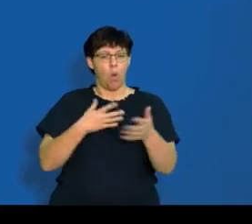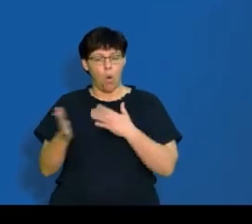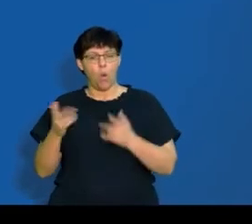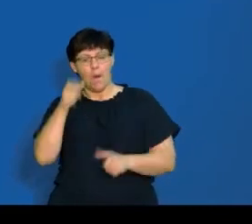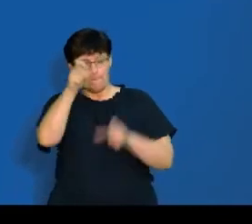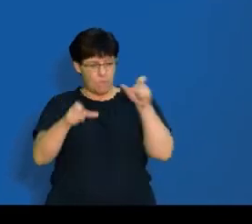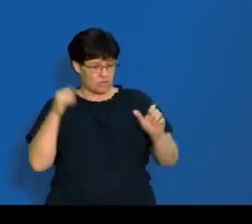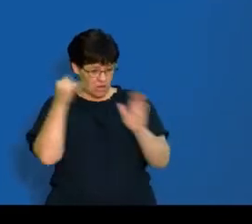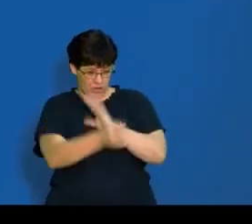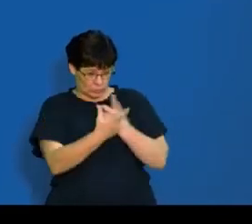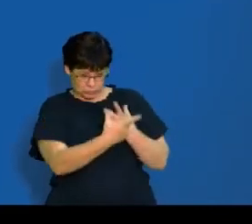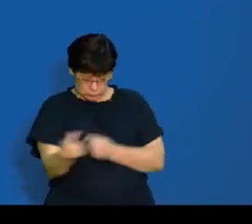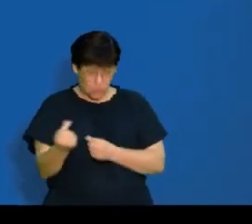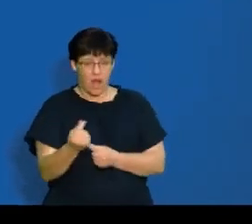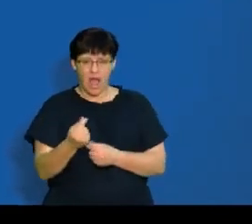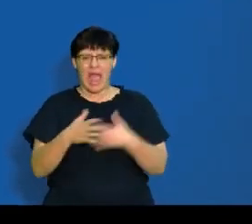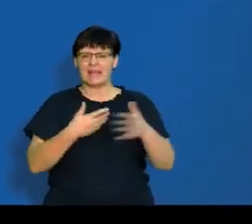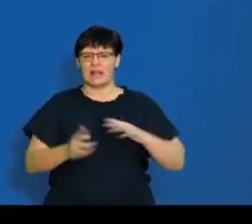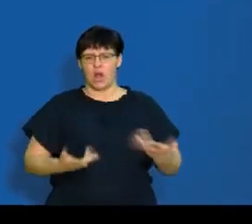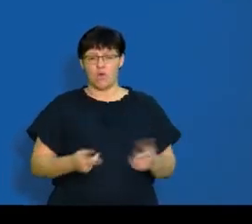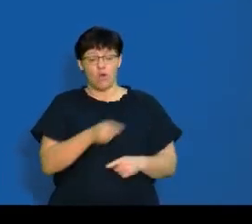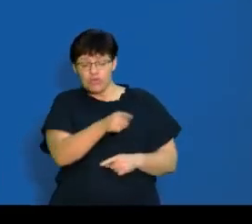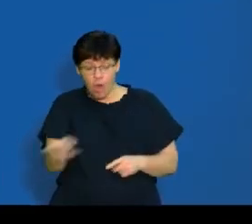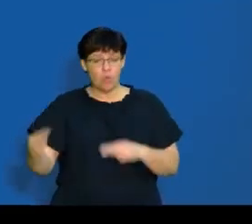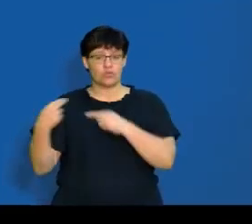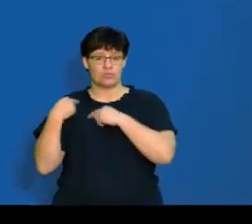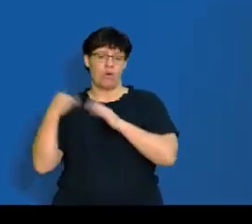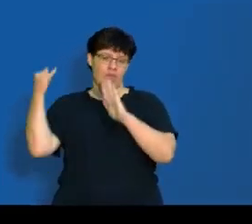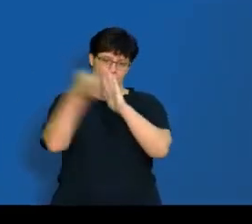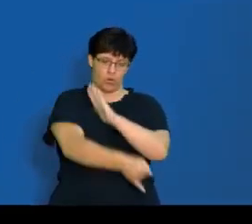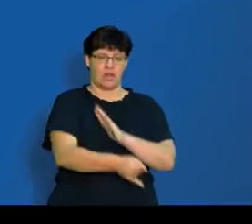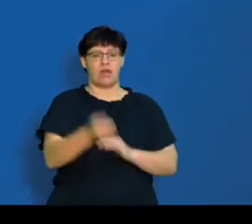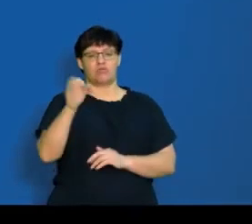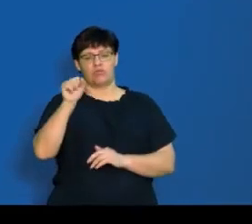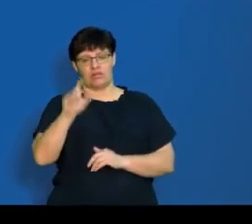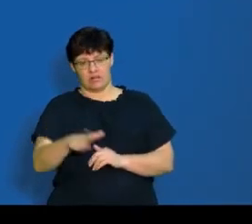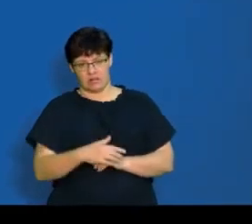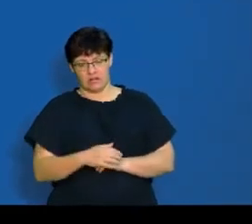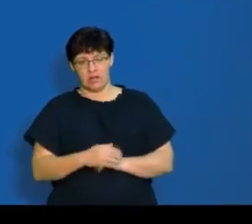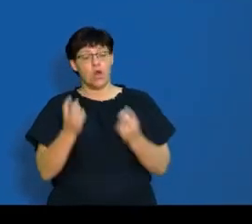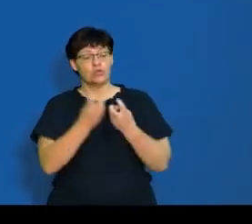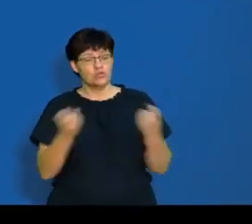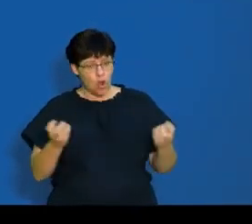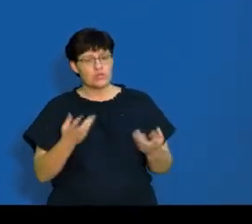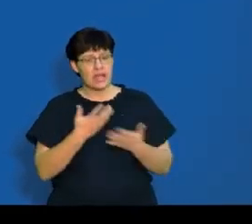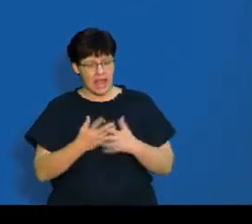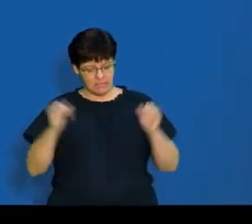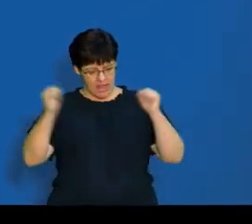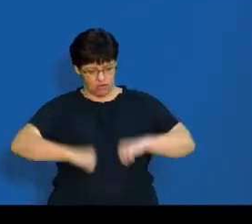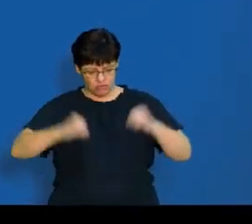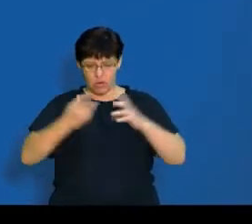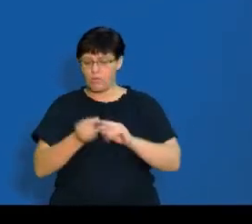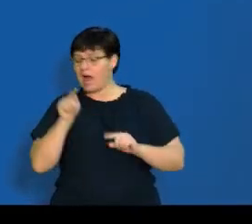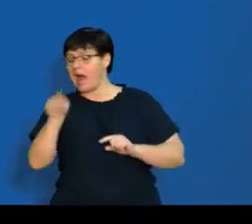perpetrators of political violence, such as those who were responsible for the murder of Krill. The source can be corroborated with other